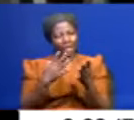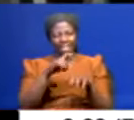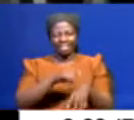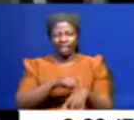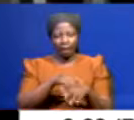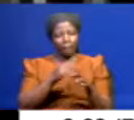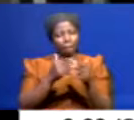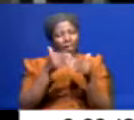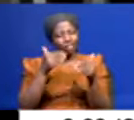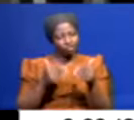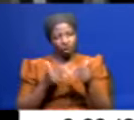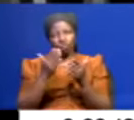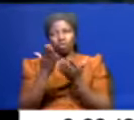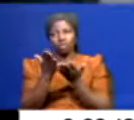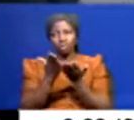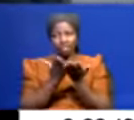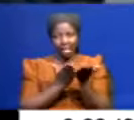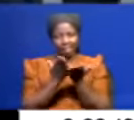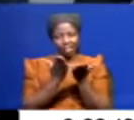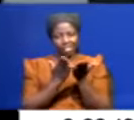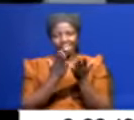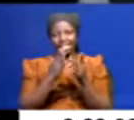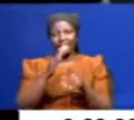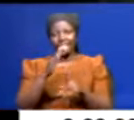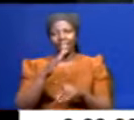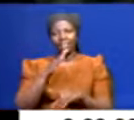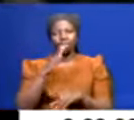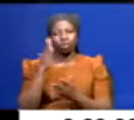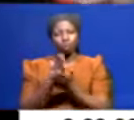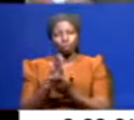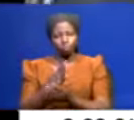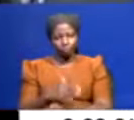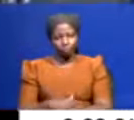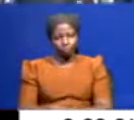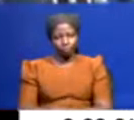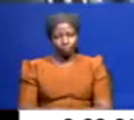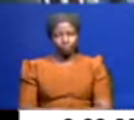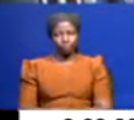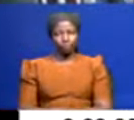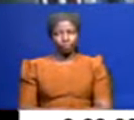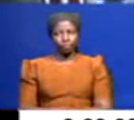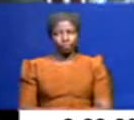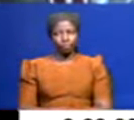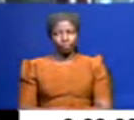before services ground to a halt. Gishu Kiwashira, Prime Edition.